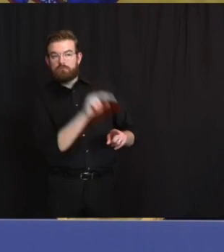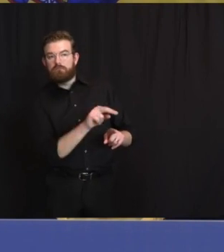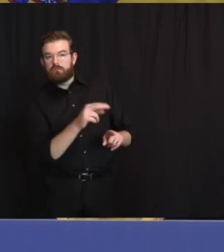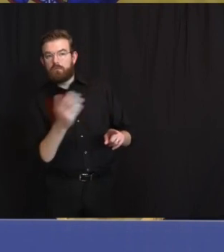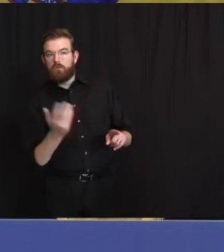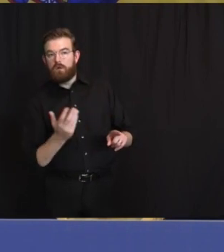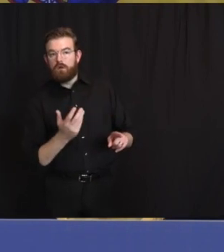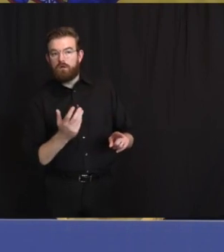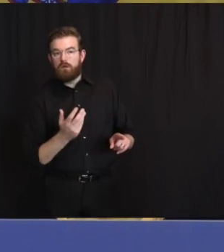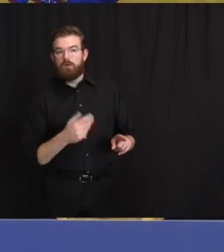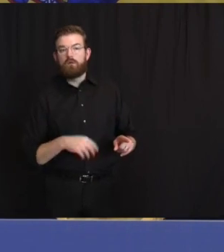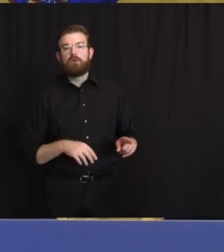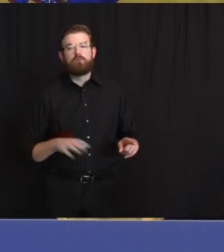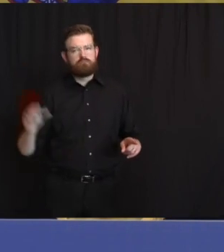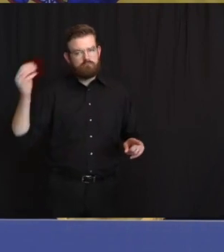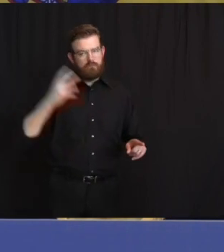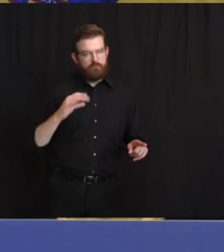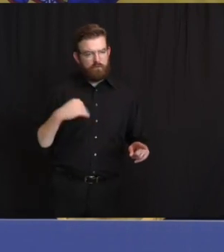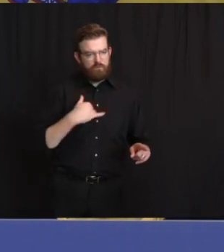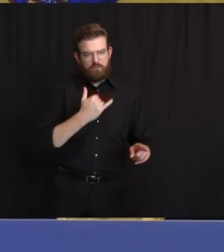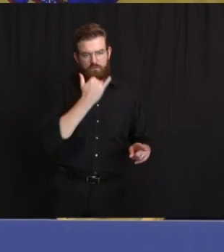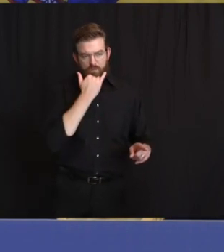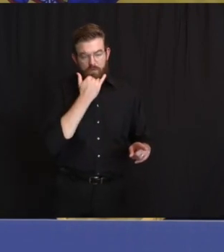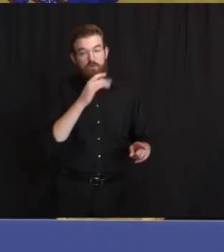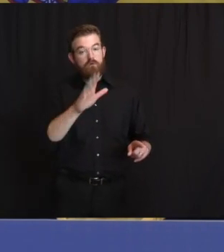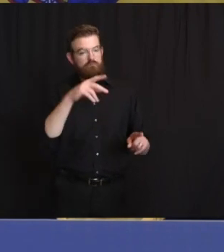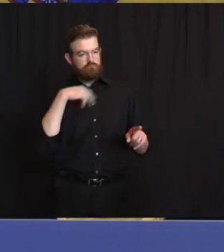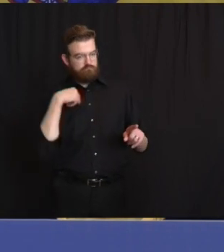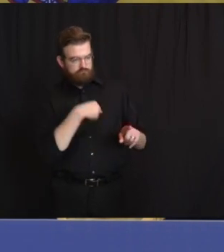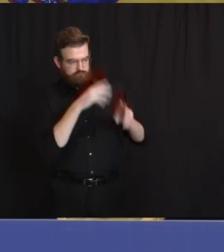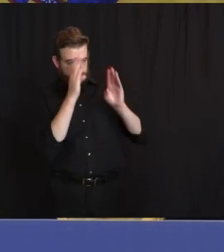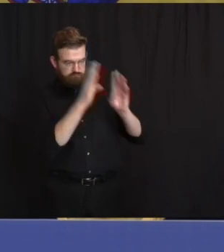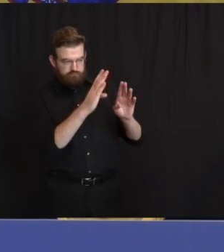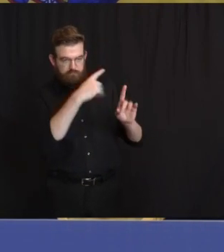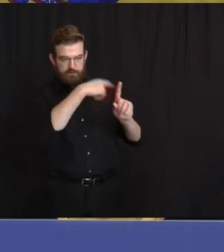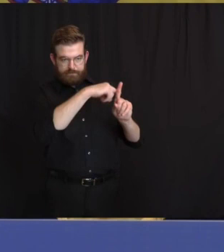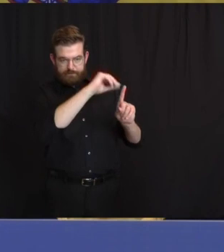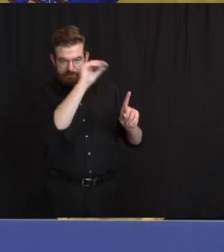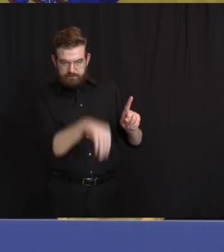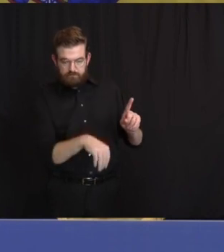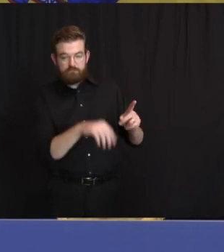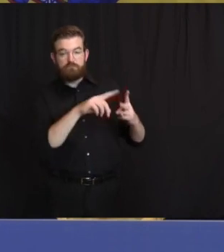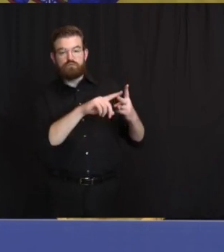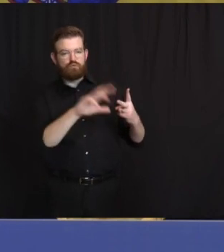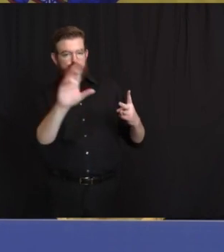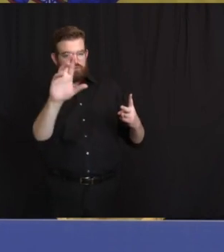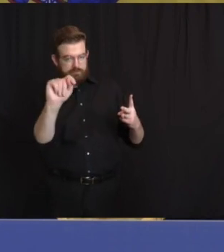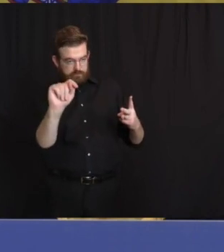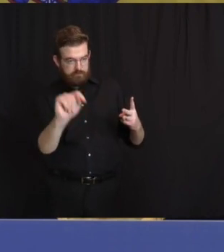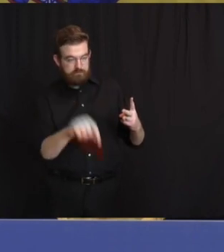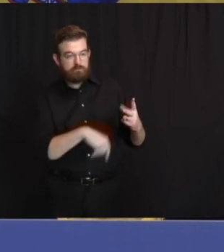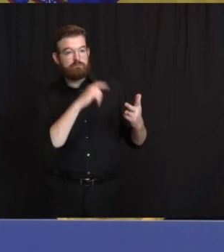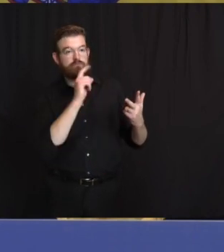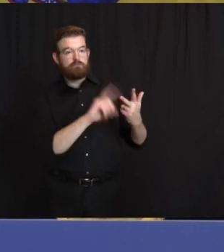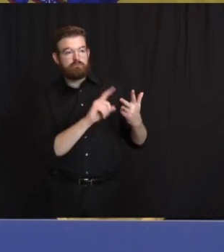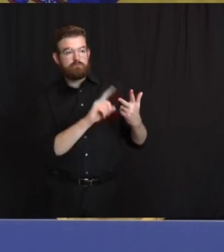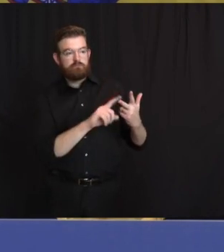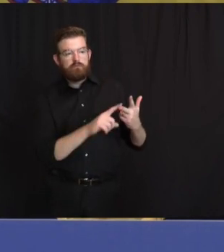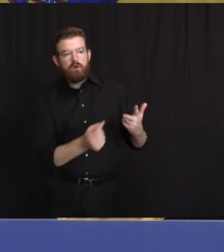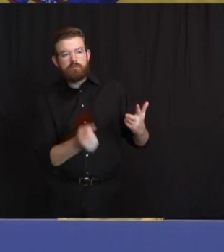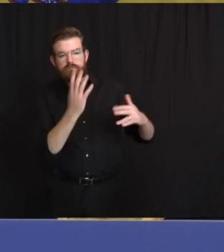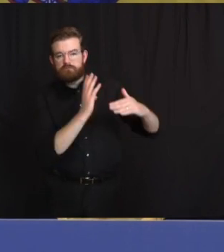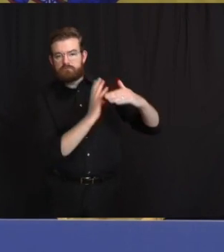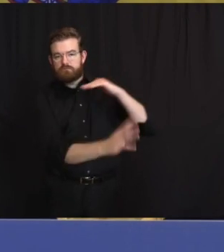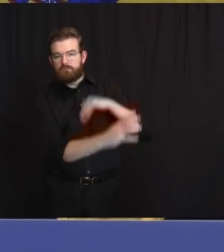the it is spot positivity, rate of transmission, the fresh data, the new hospitalizations.